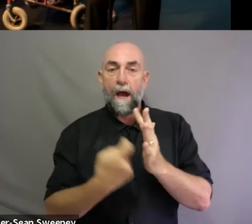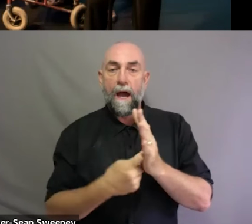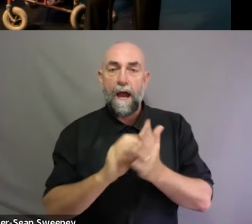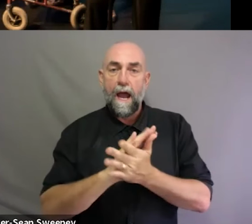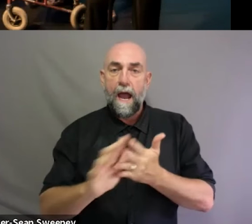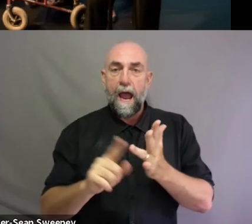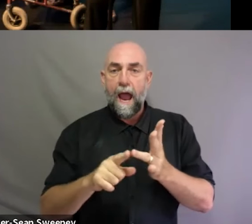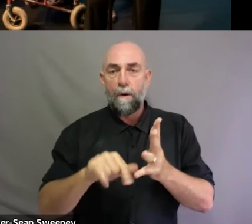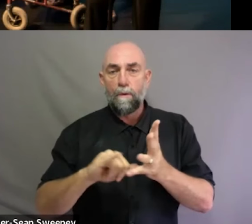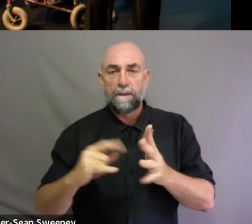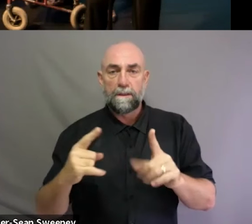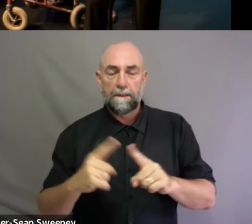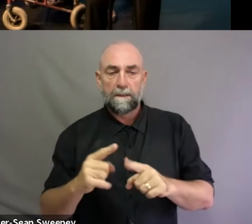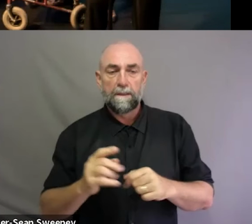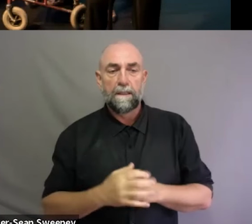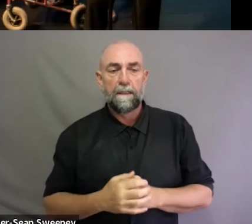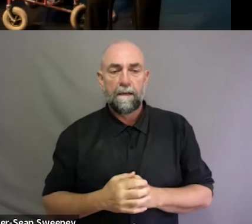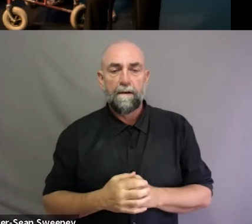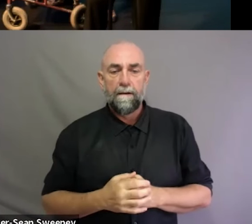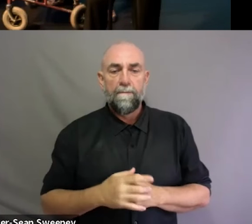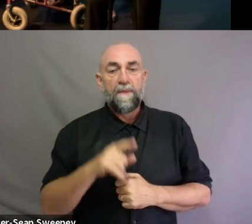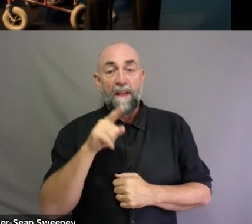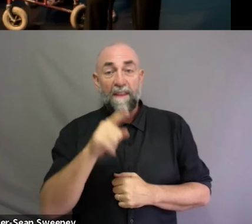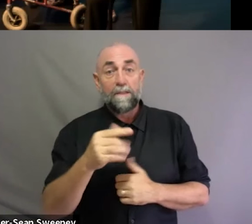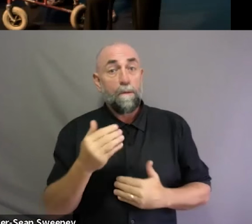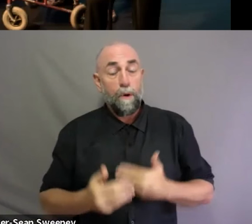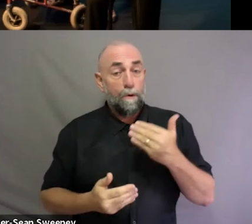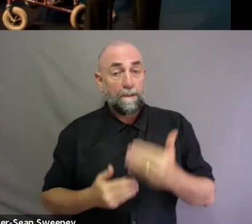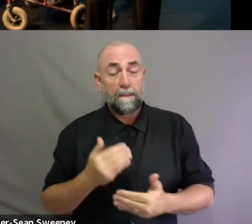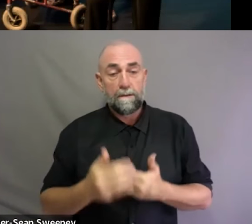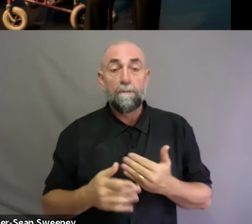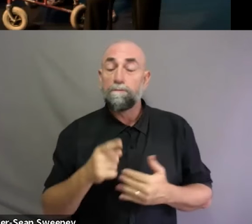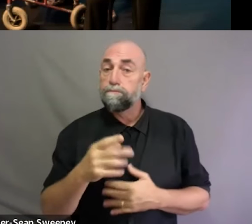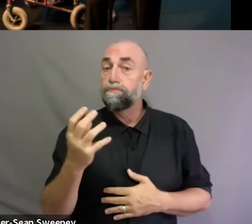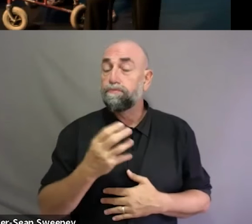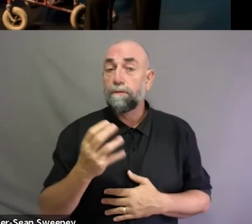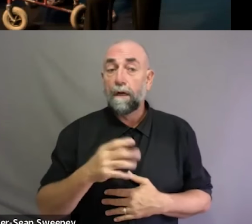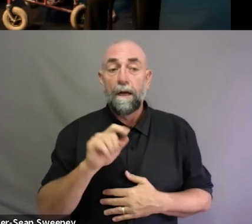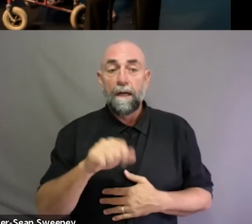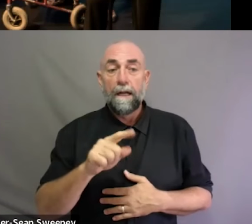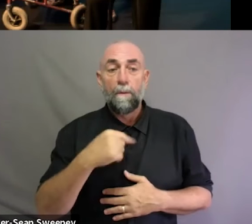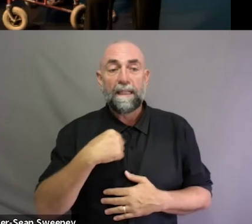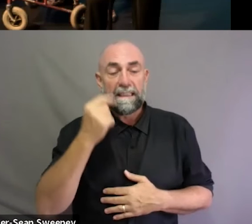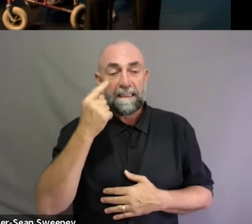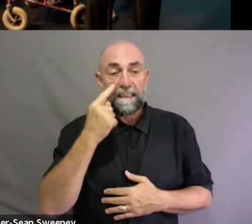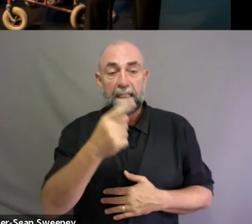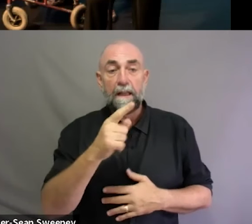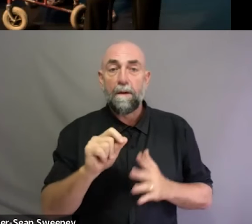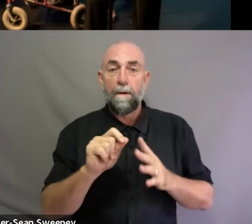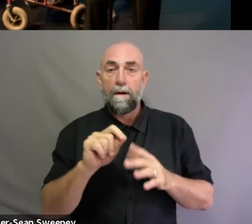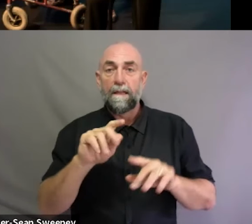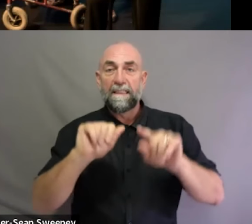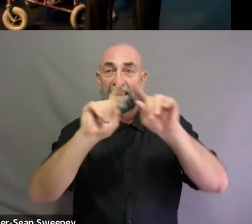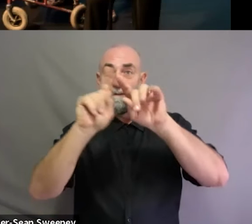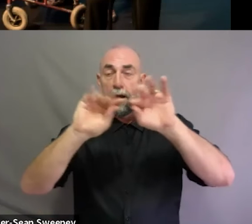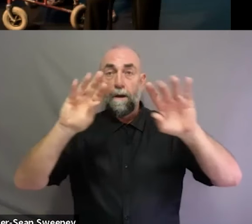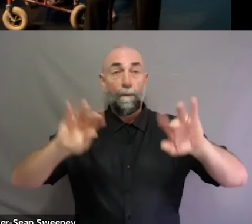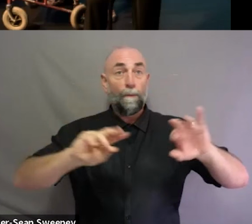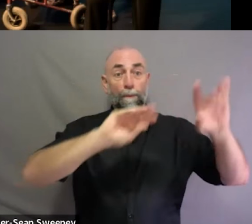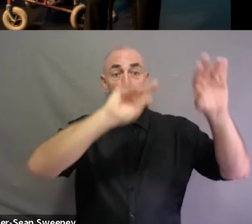virtual production pipeline for anybody that knows that process is driving the particles in real time. And Ben